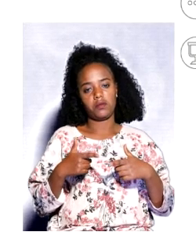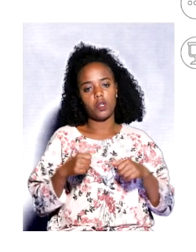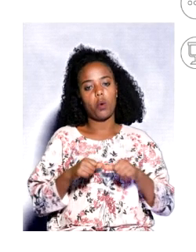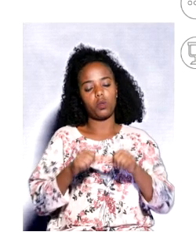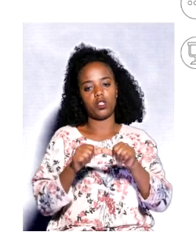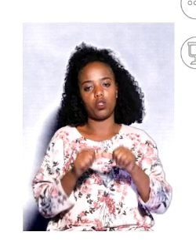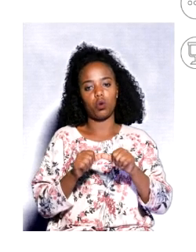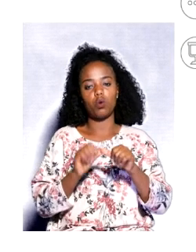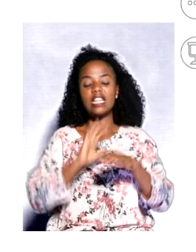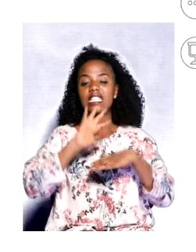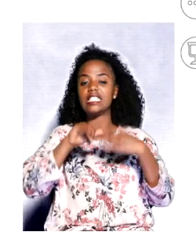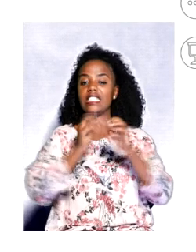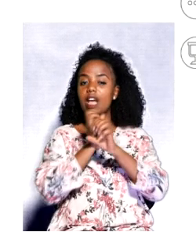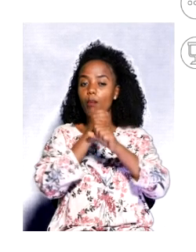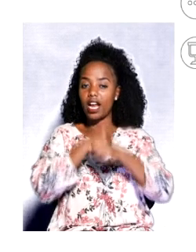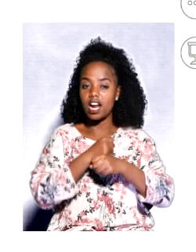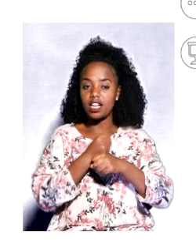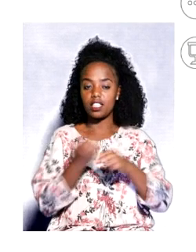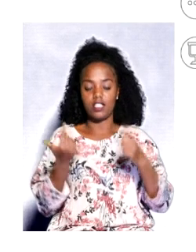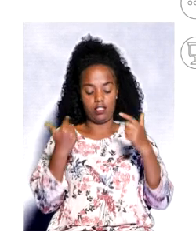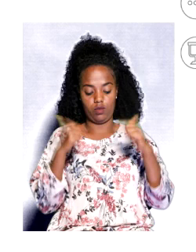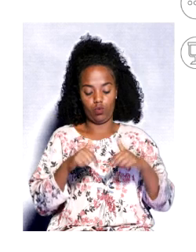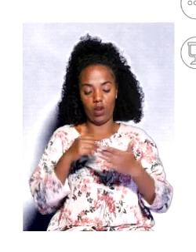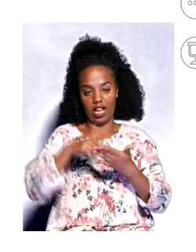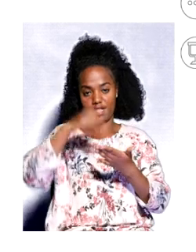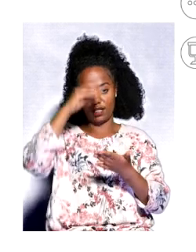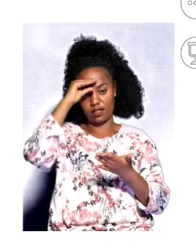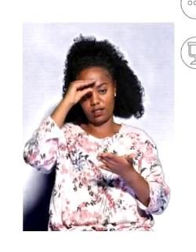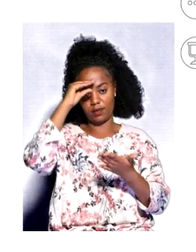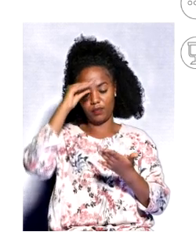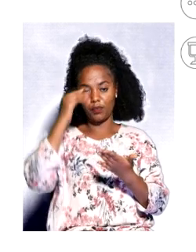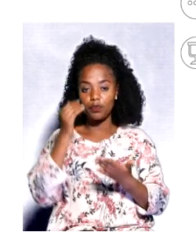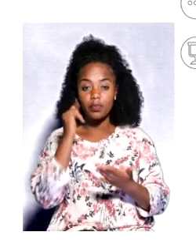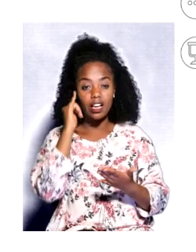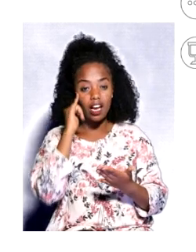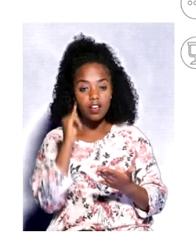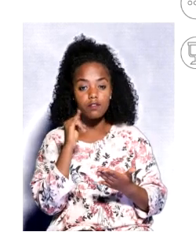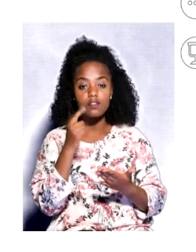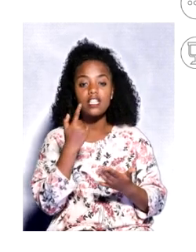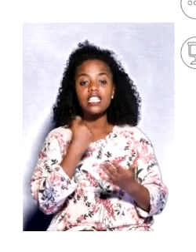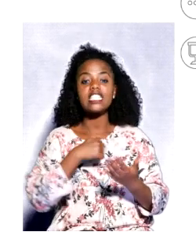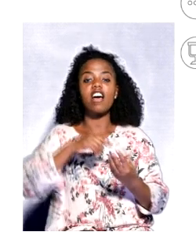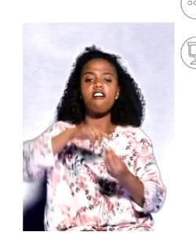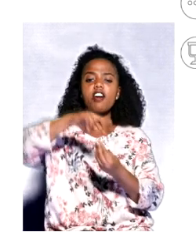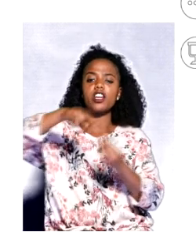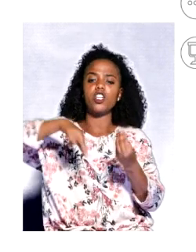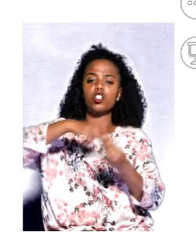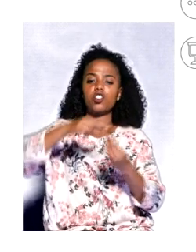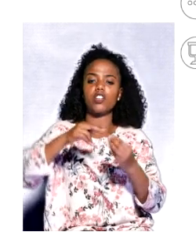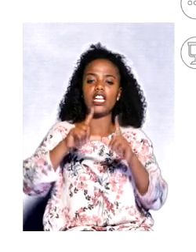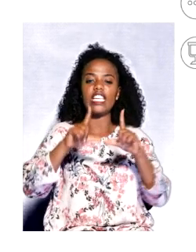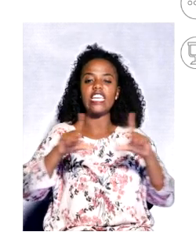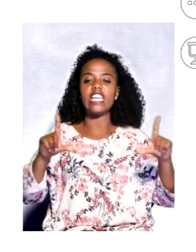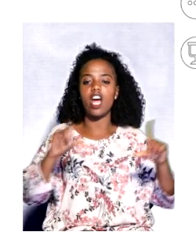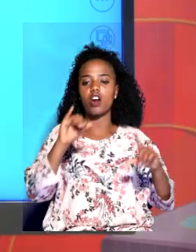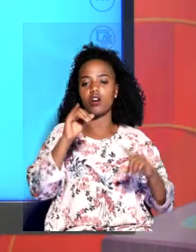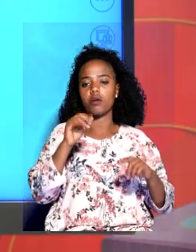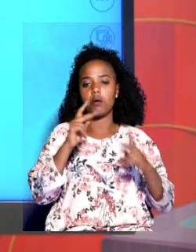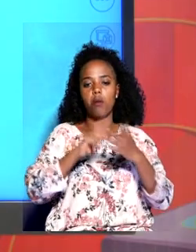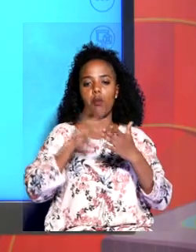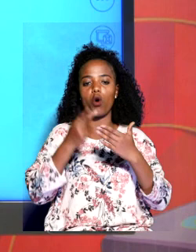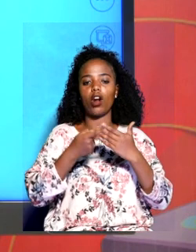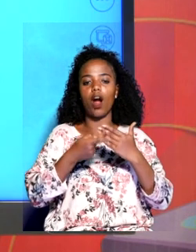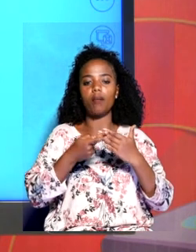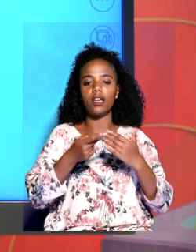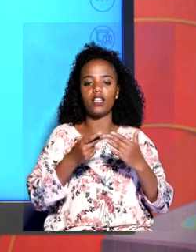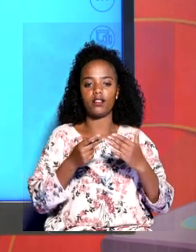Okay, to summarize what we have seen today, if the feasible region of a linear programming problem